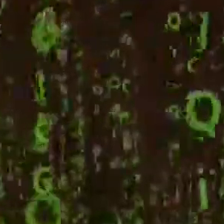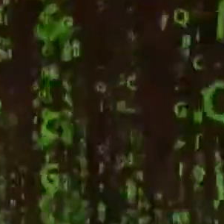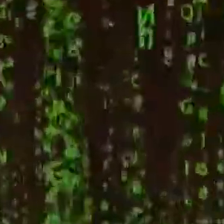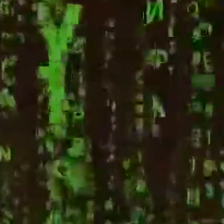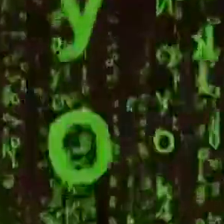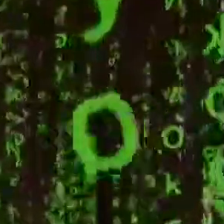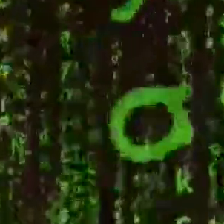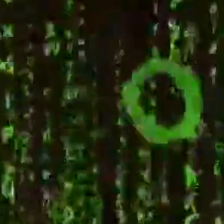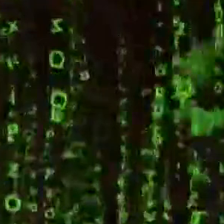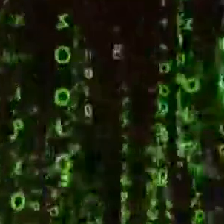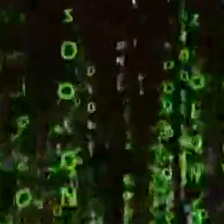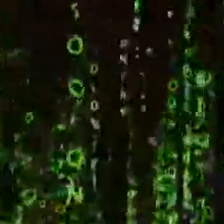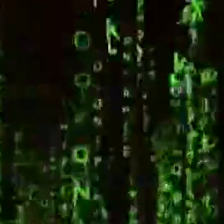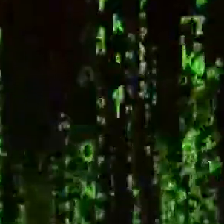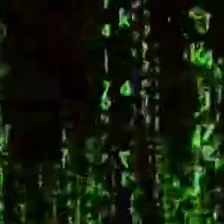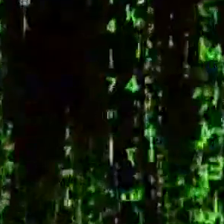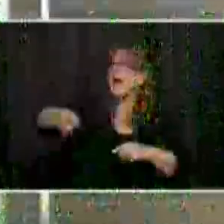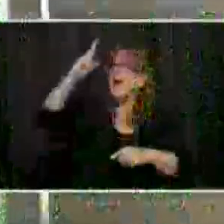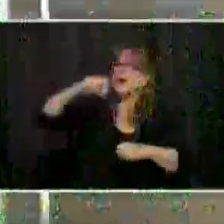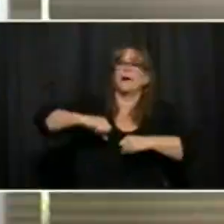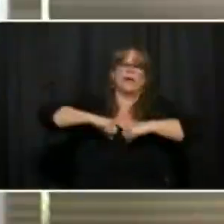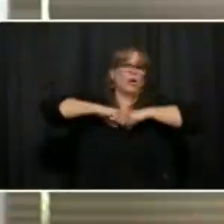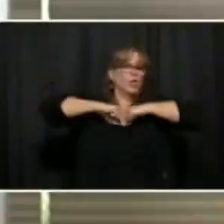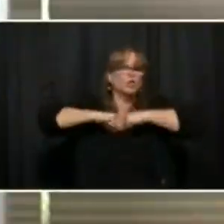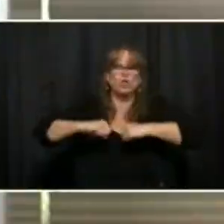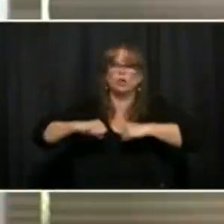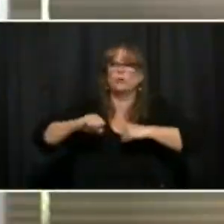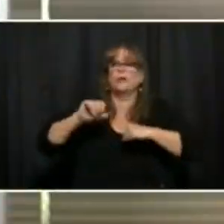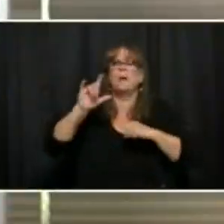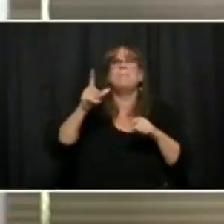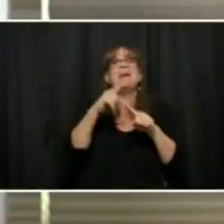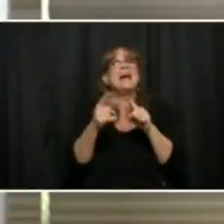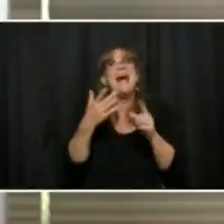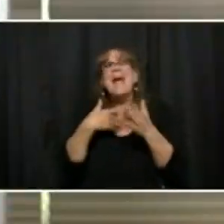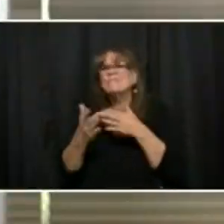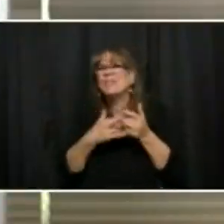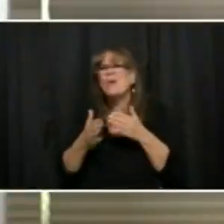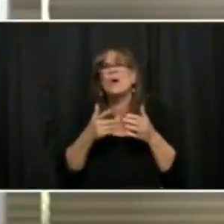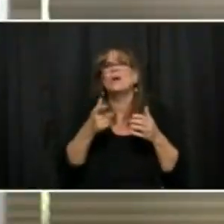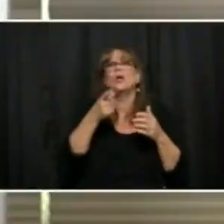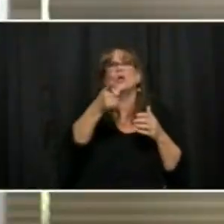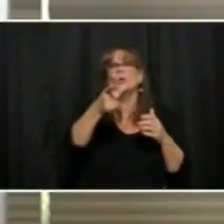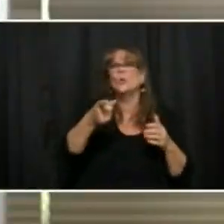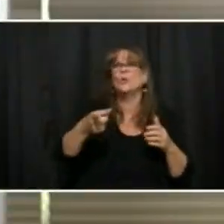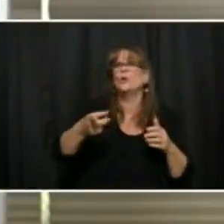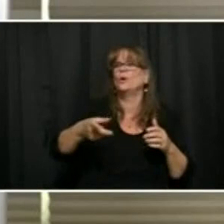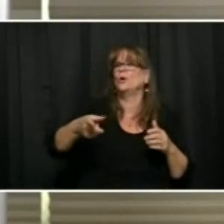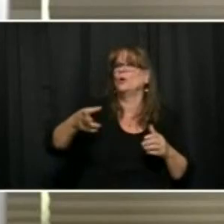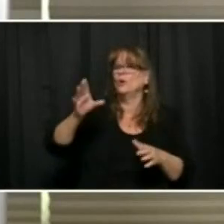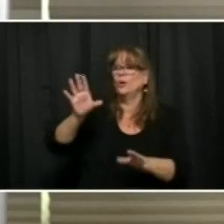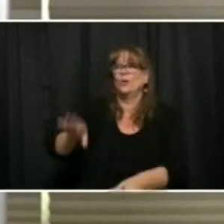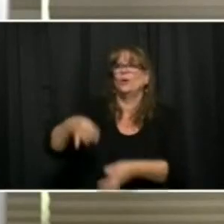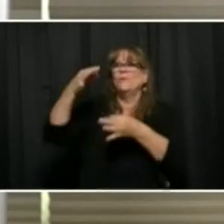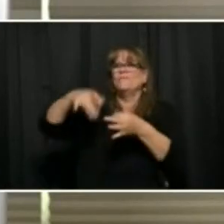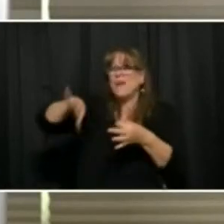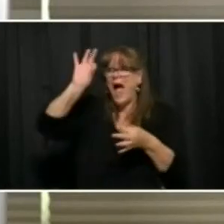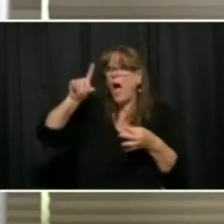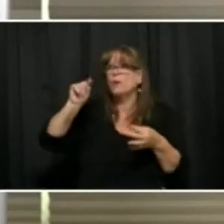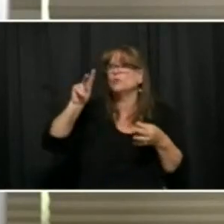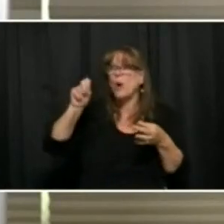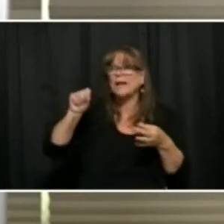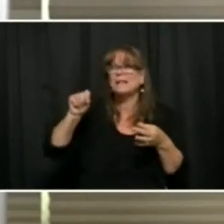or compromised? Even if you got a hold of them, it would look like a list of gobbledygook numbers and letters, and you could not